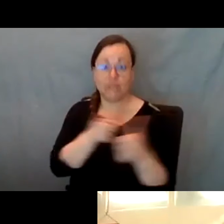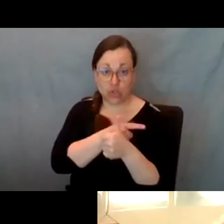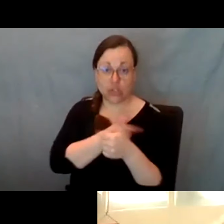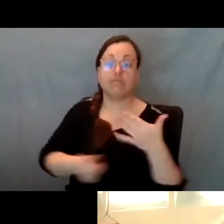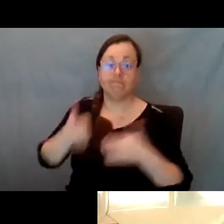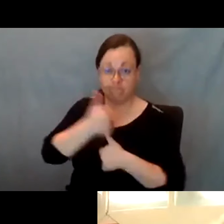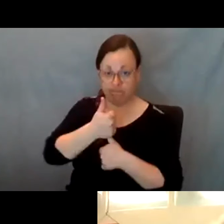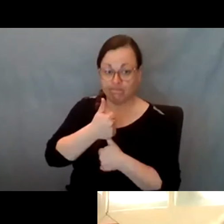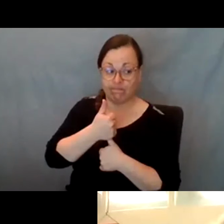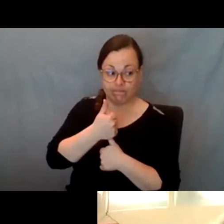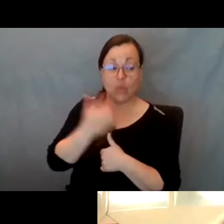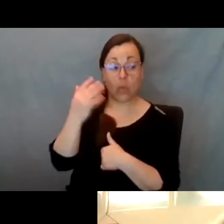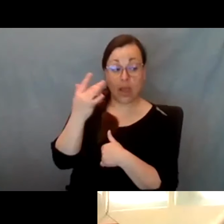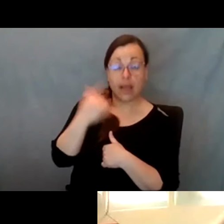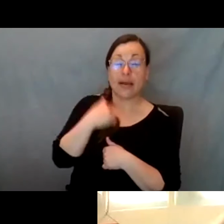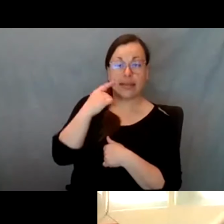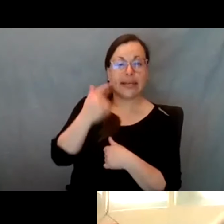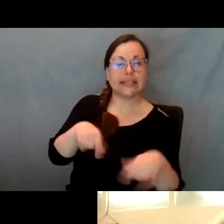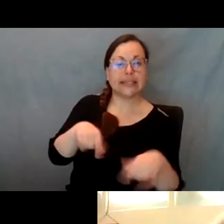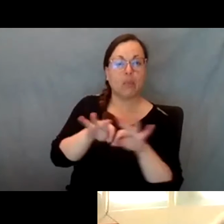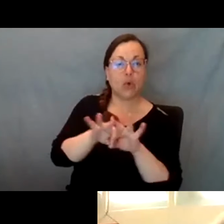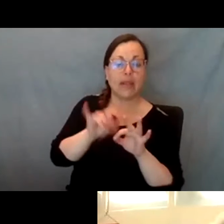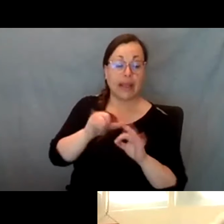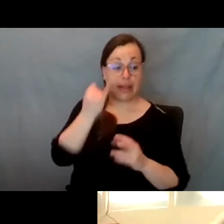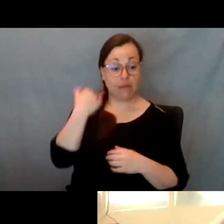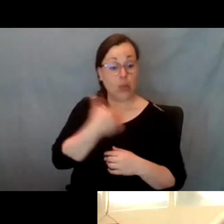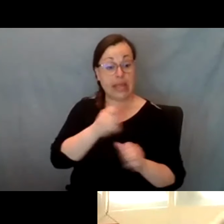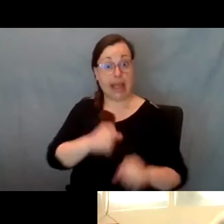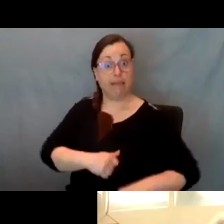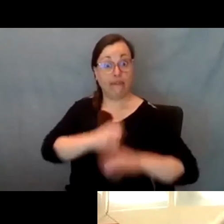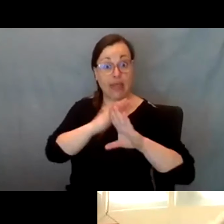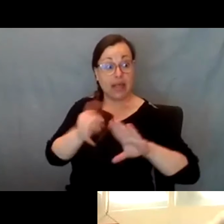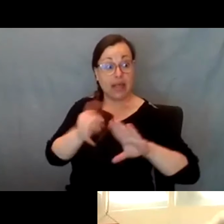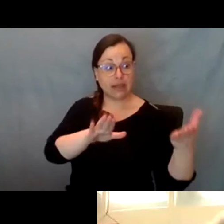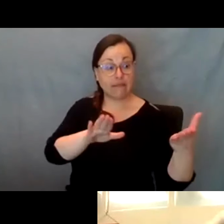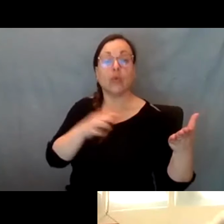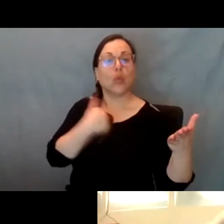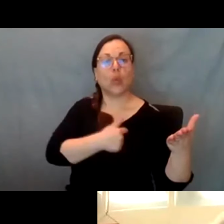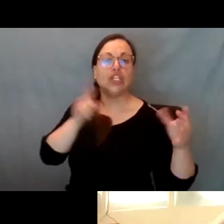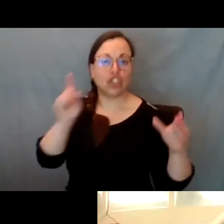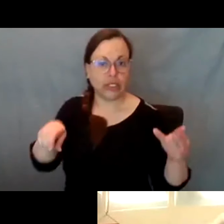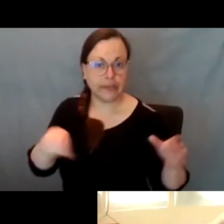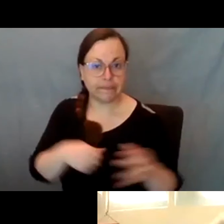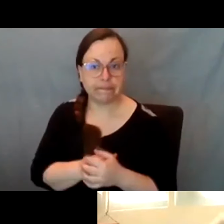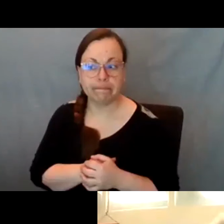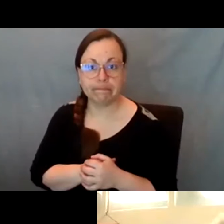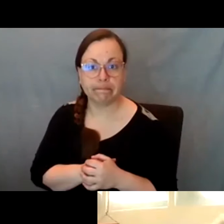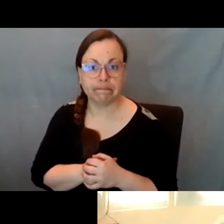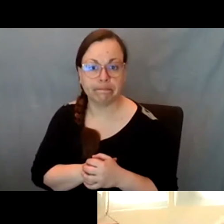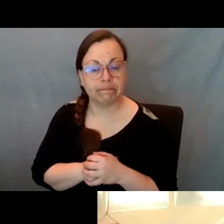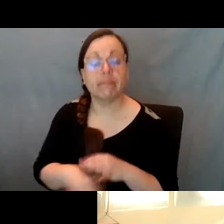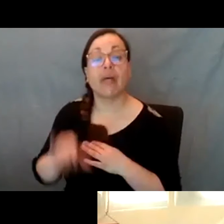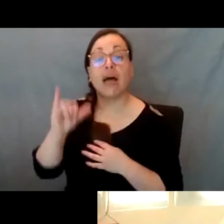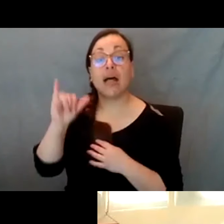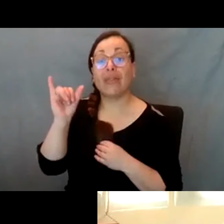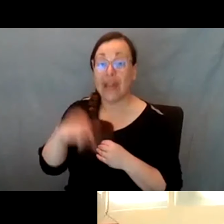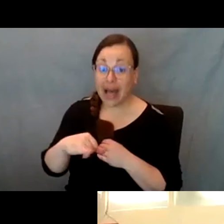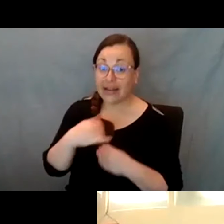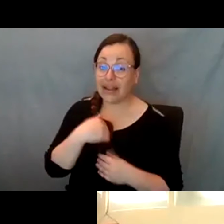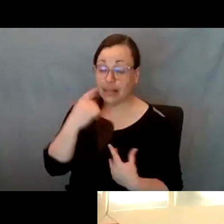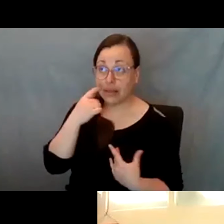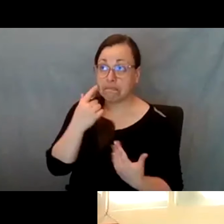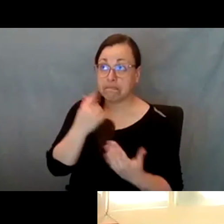that preventable deaths have to be avoided, wherever you live in the world. And this is something,